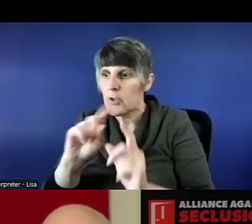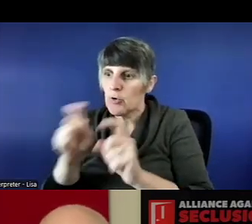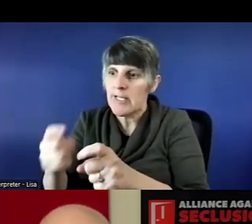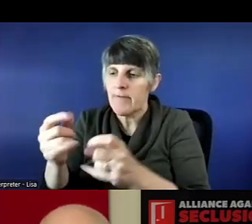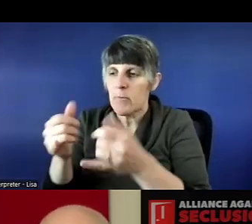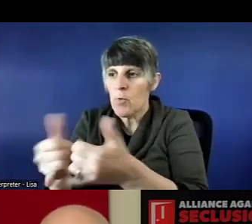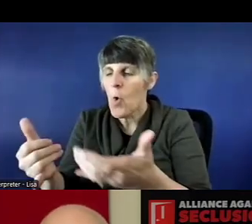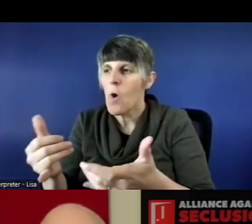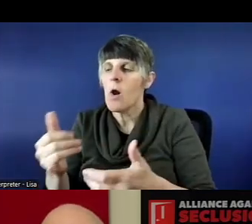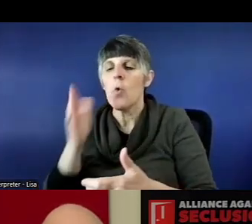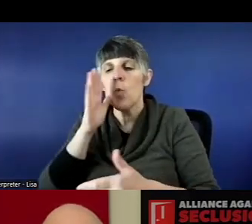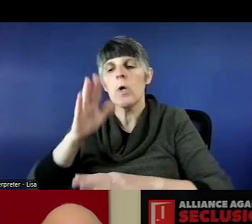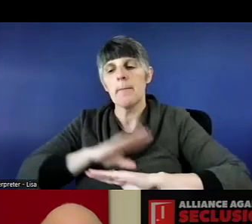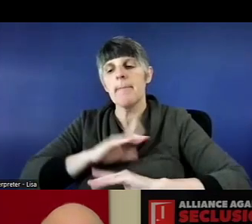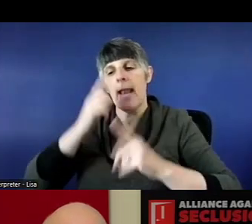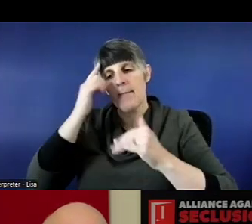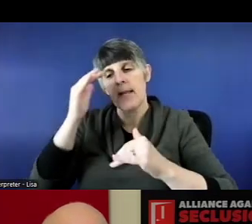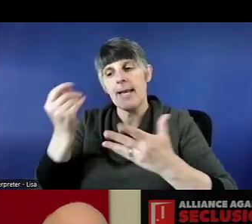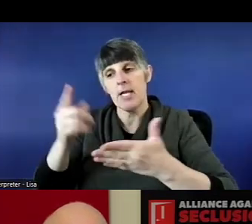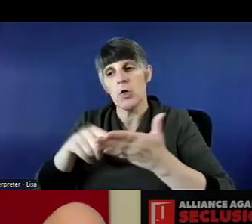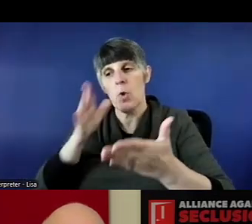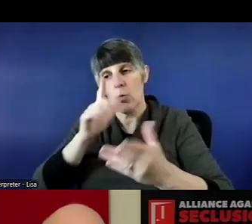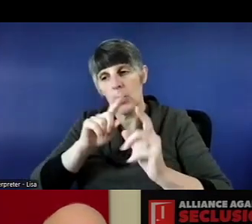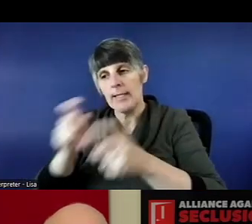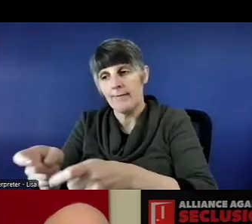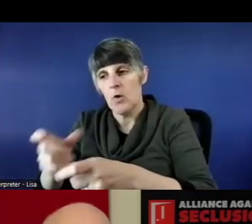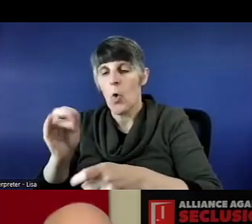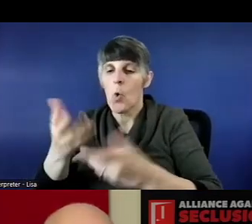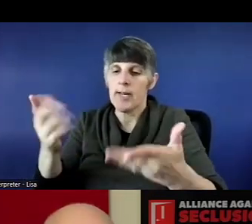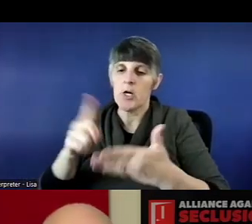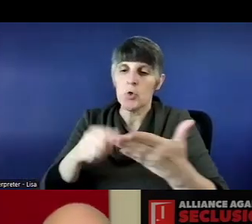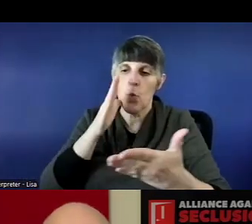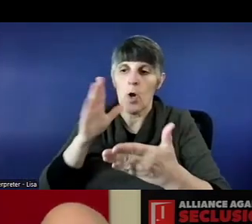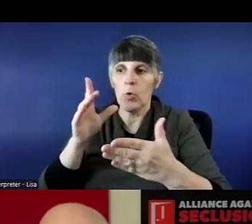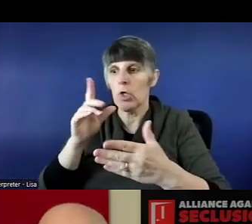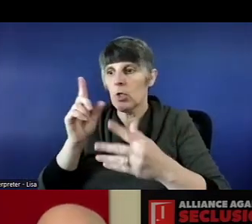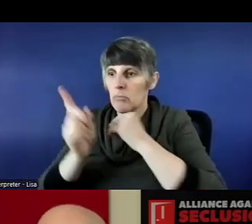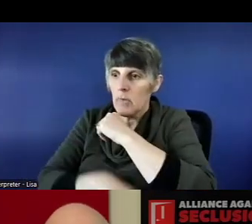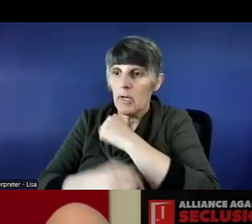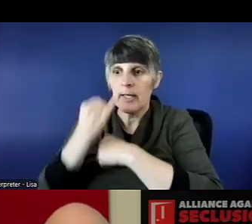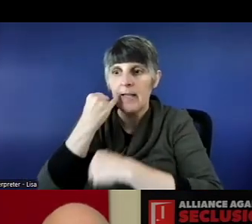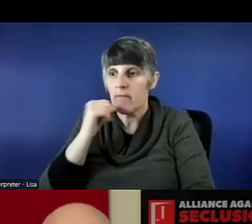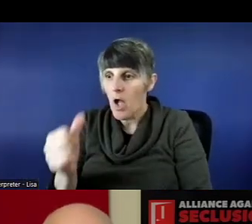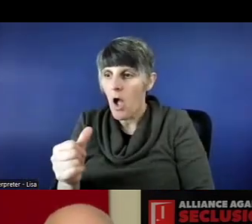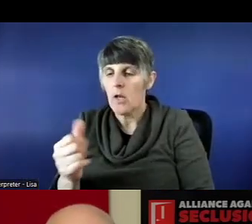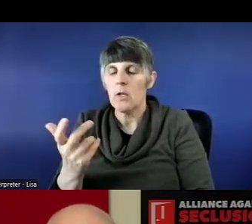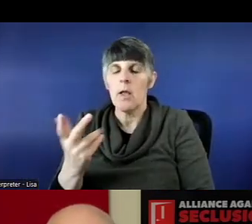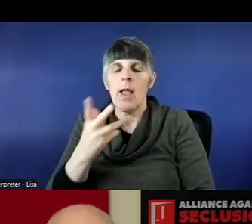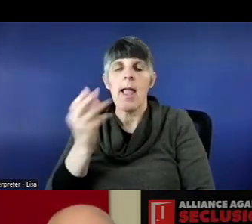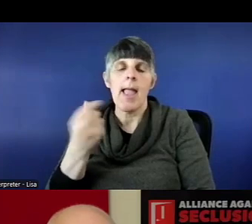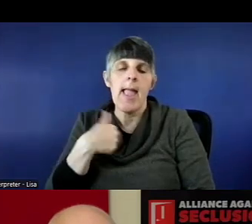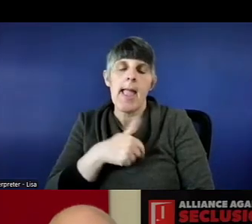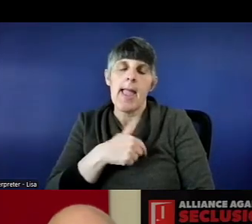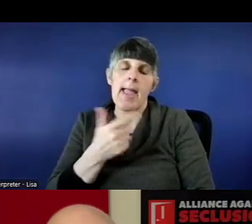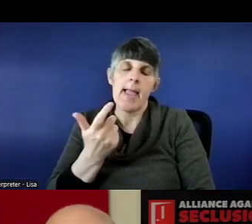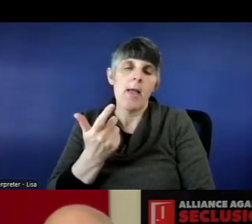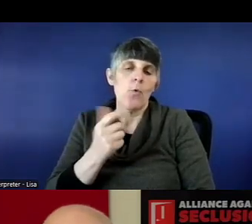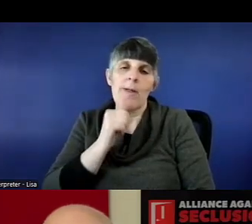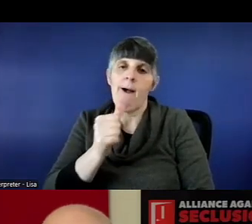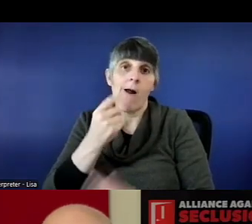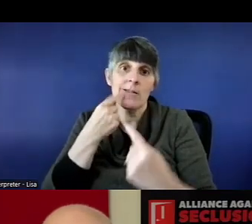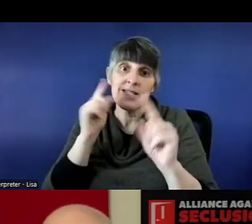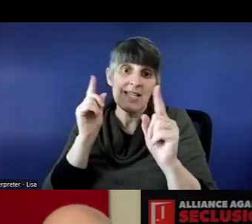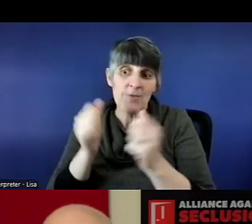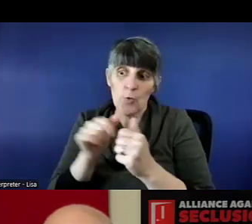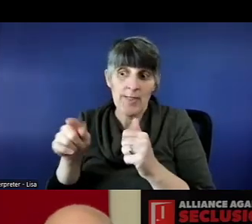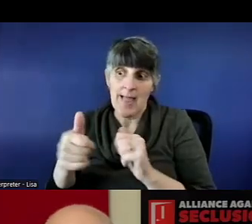we'll meet our expectations and here's what you will get, or here's what will be done to you if you don't. And we aren't successful